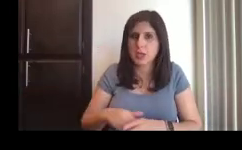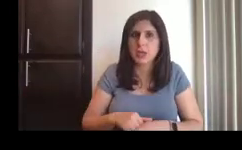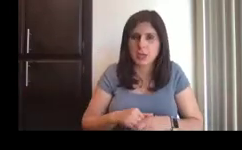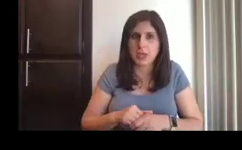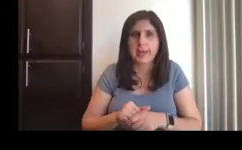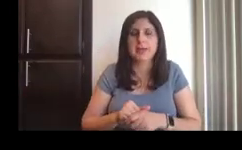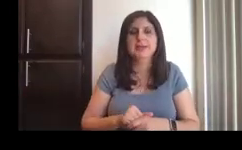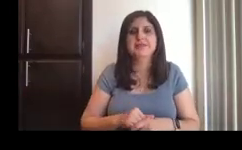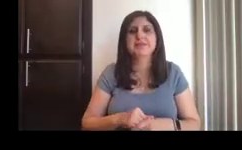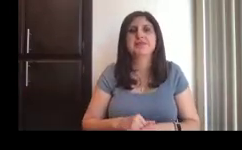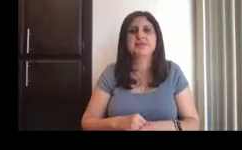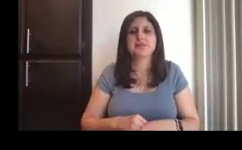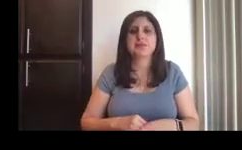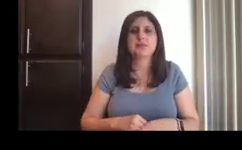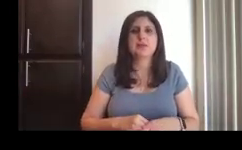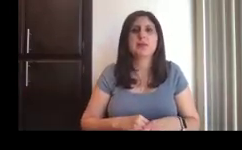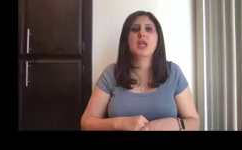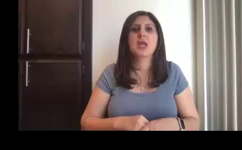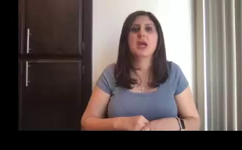order. Okay.